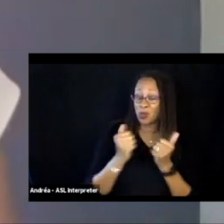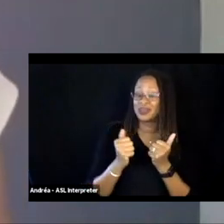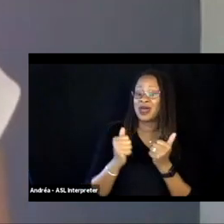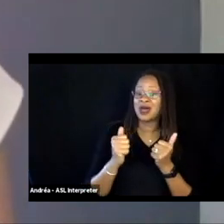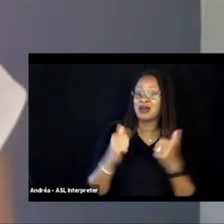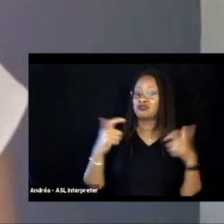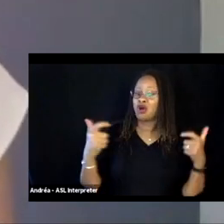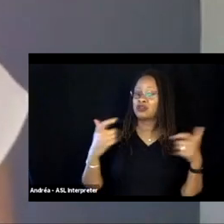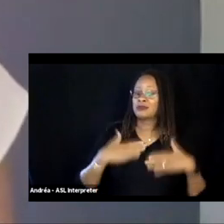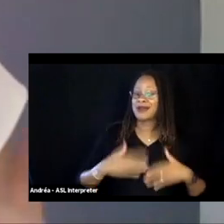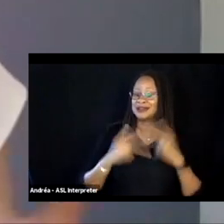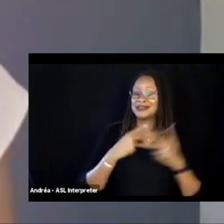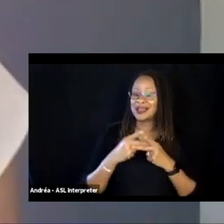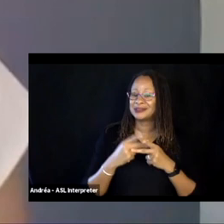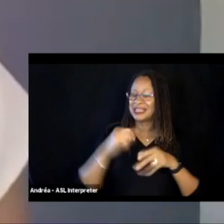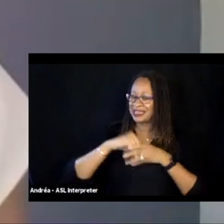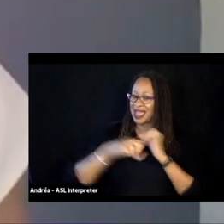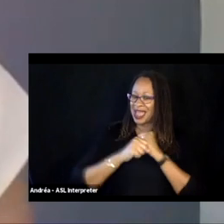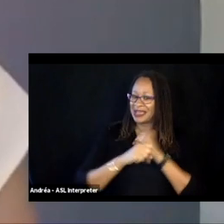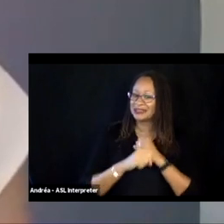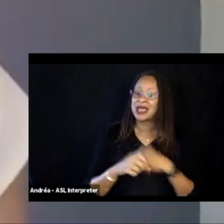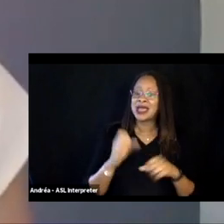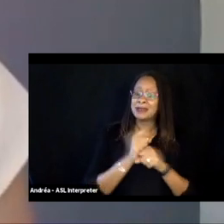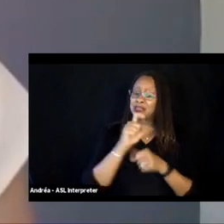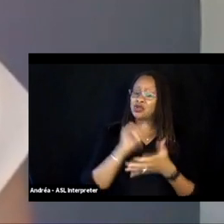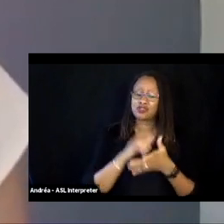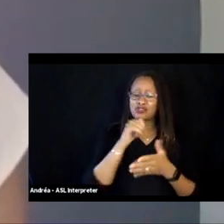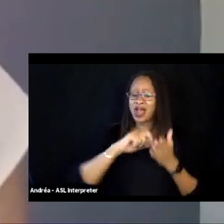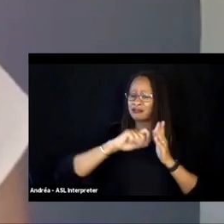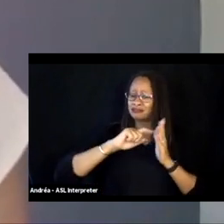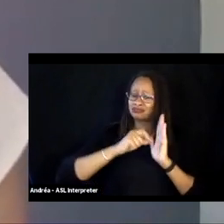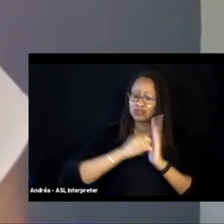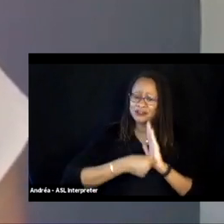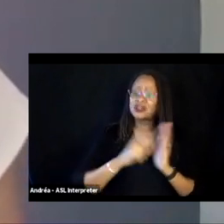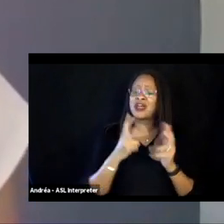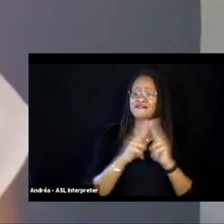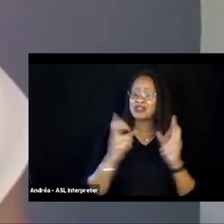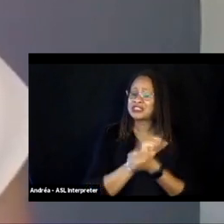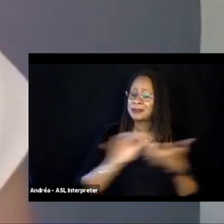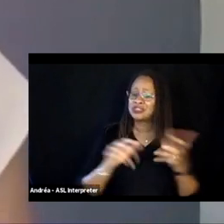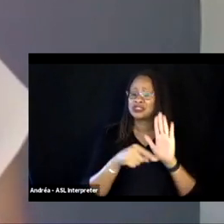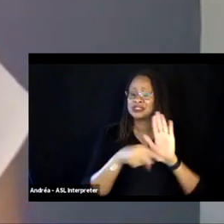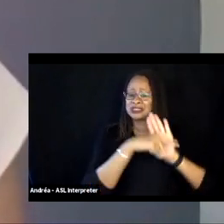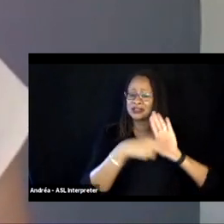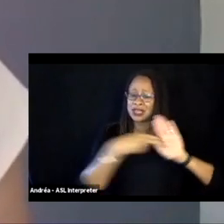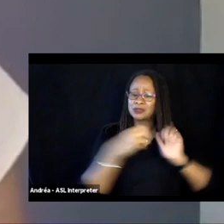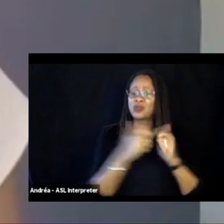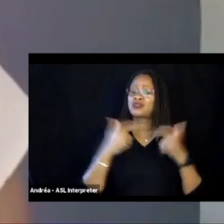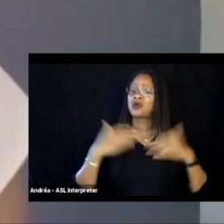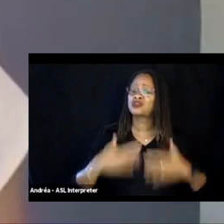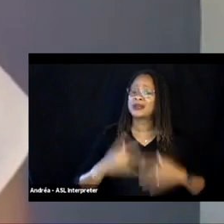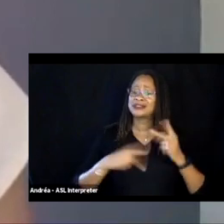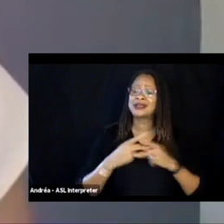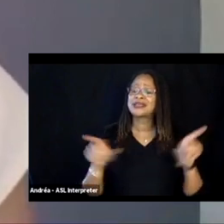And second, make sure that these depictions are not reinforcing very damaging stereotypes of people with large body types as